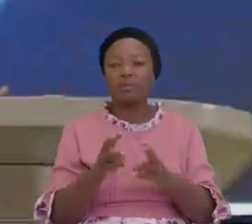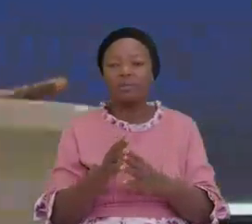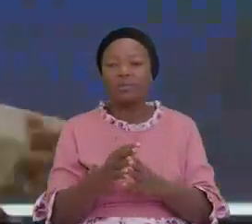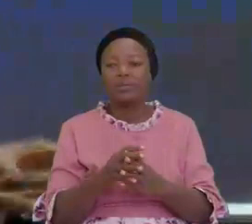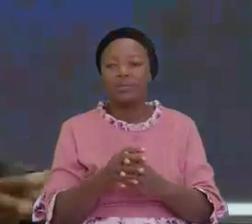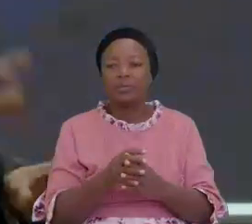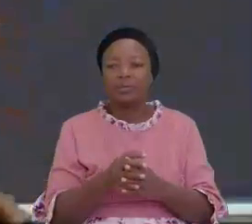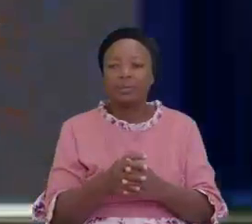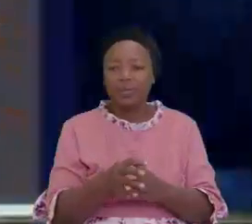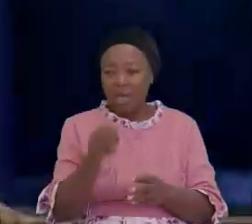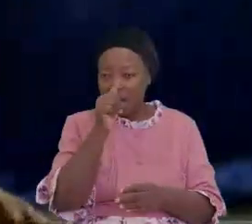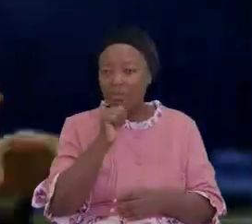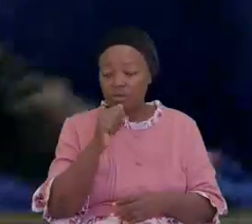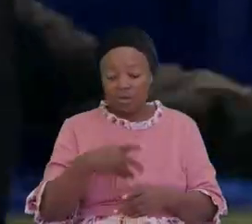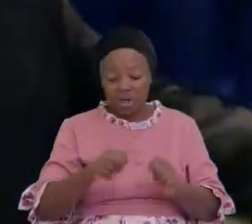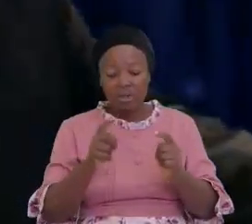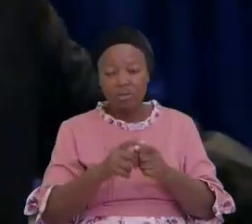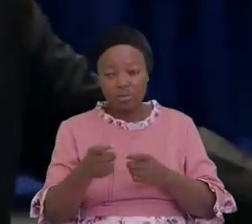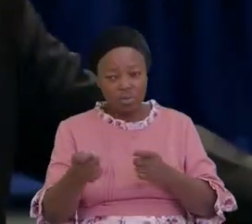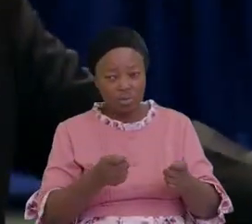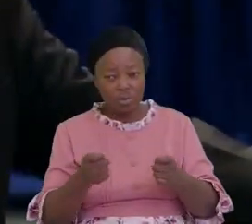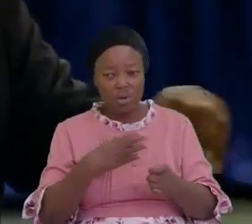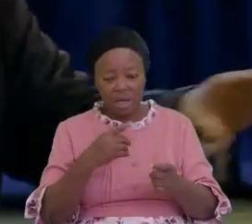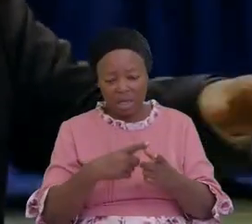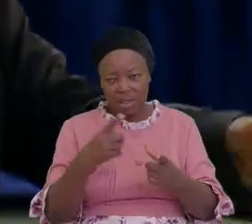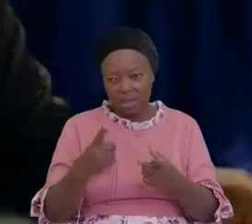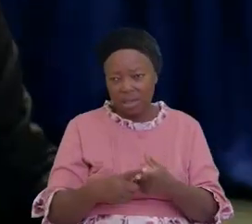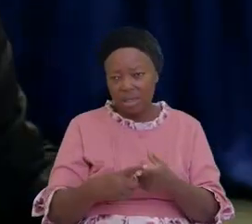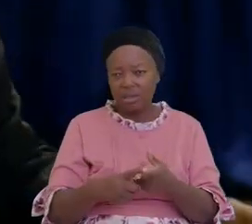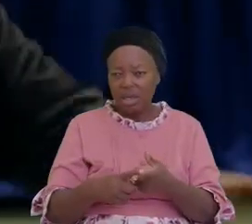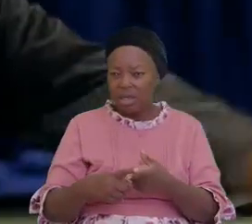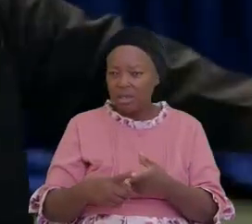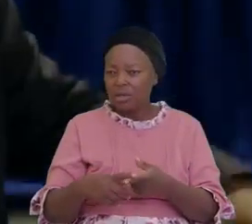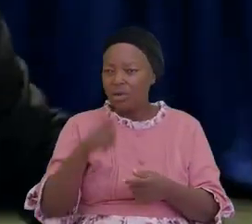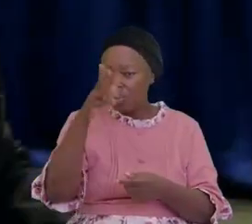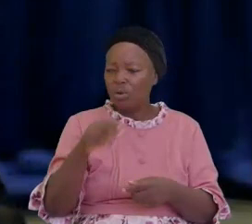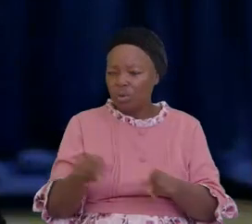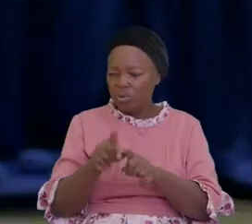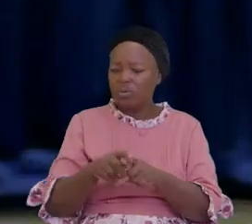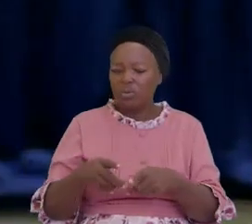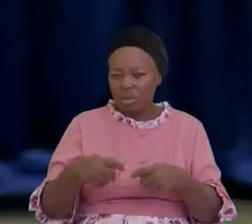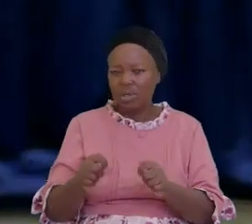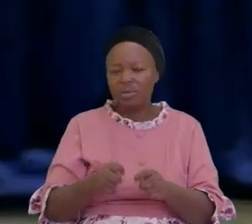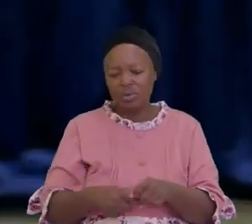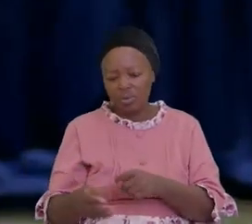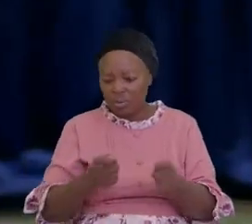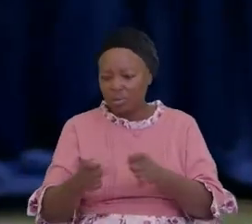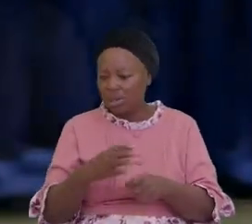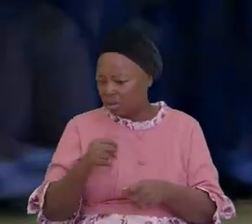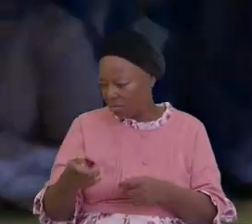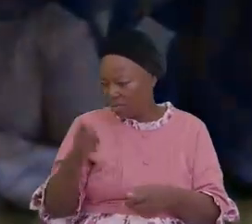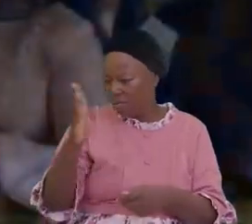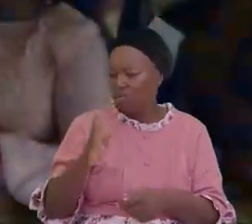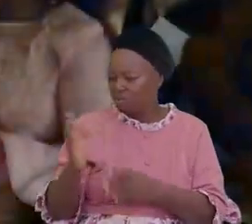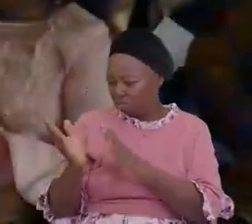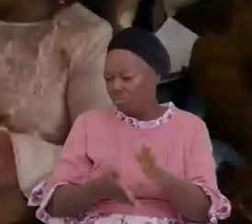I'm not trying to control," and then God trying to control. I say, "Give me a chance now, God, remove your hand. Let me control." No,